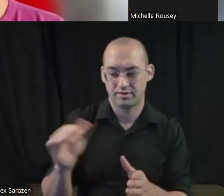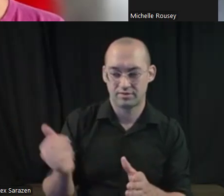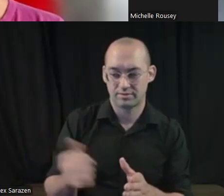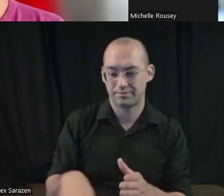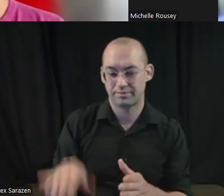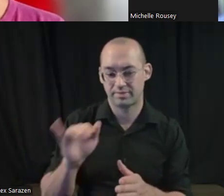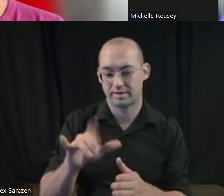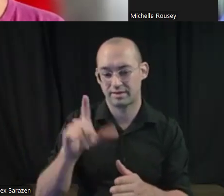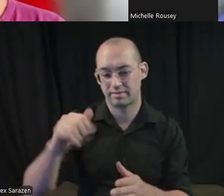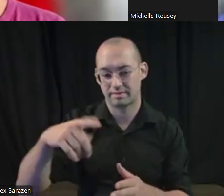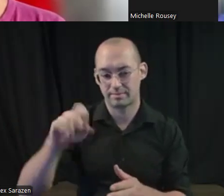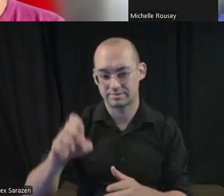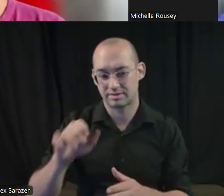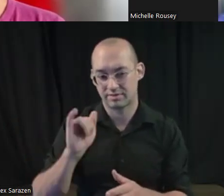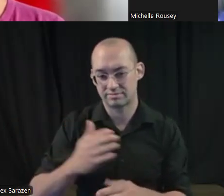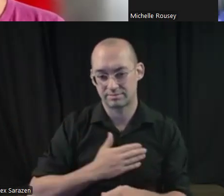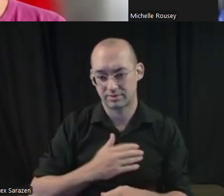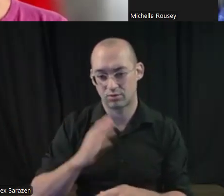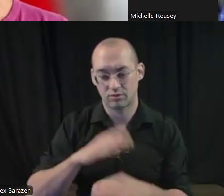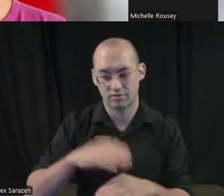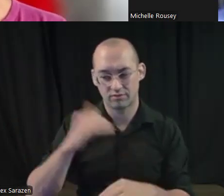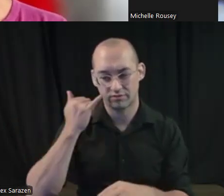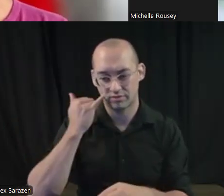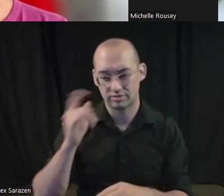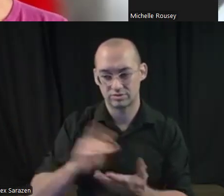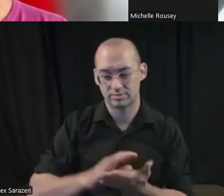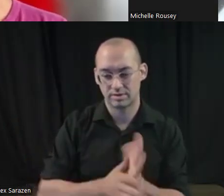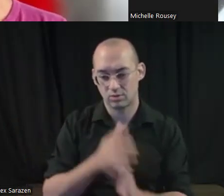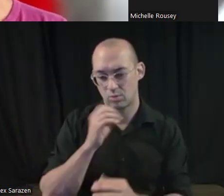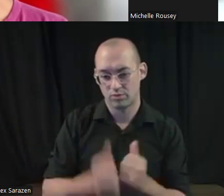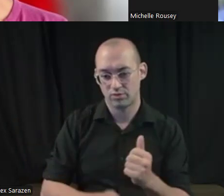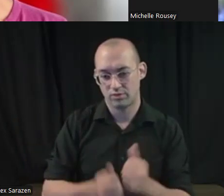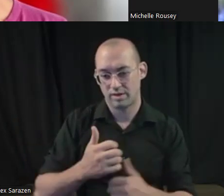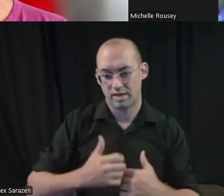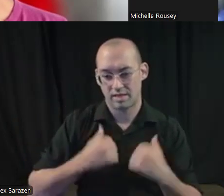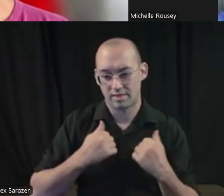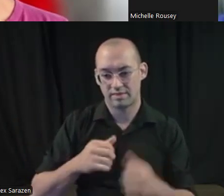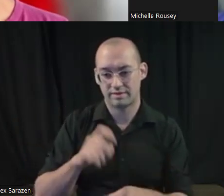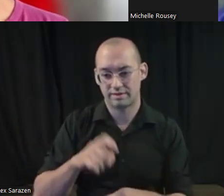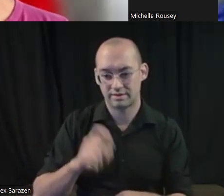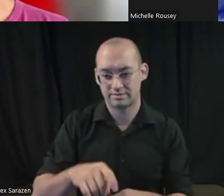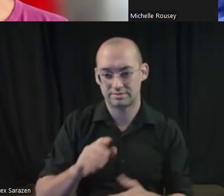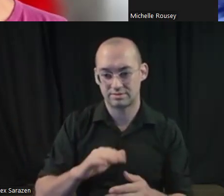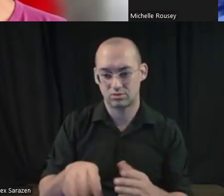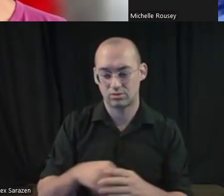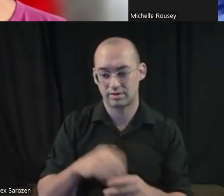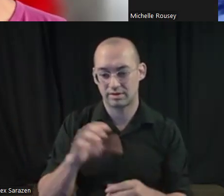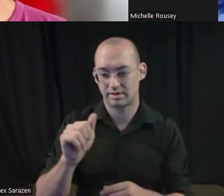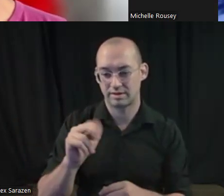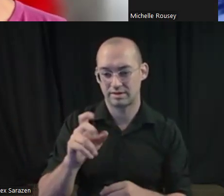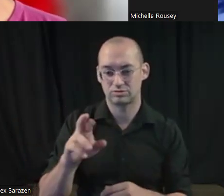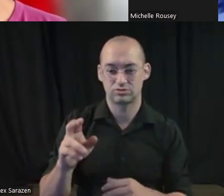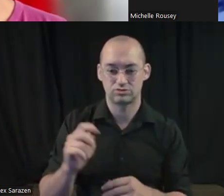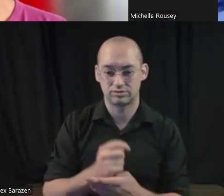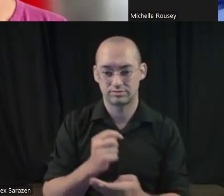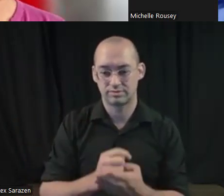paperwork, it's me on the phone. And as she grows older and her health needs, including cancer treatment, grow more complex, attempts to apply